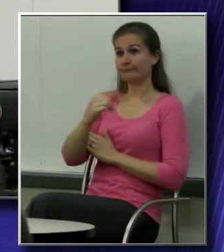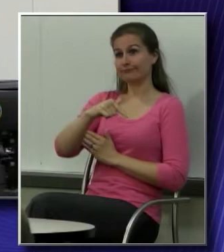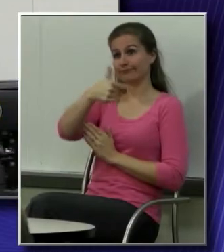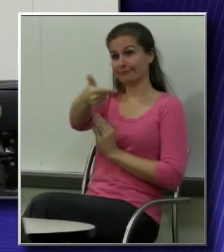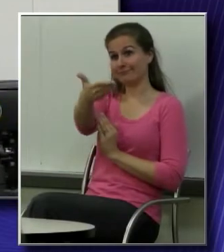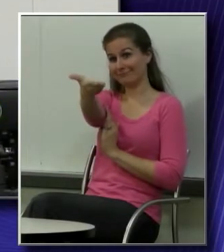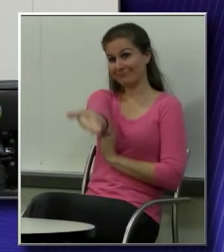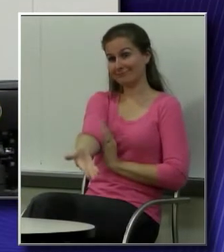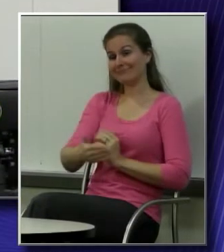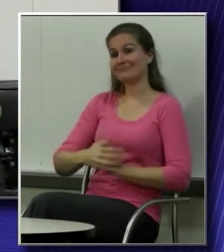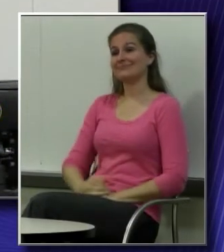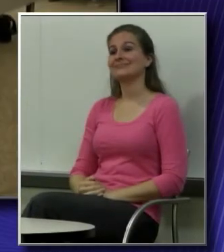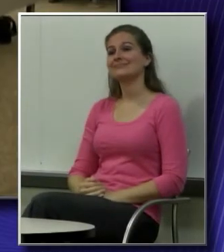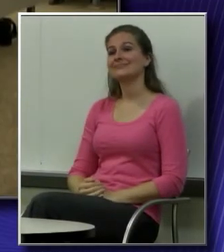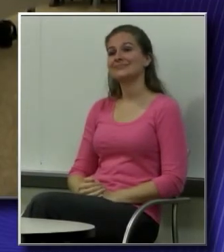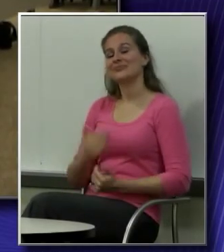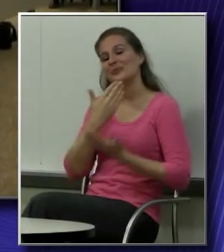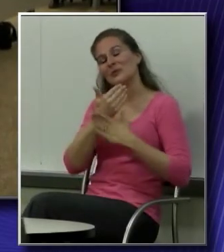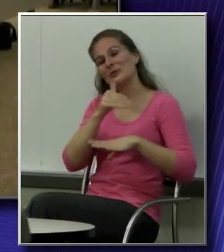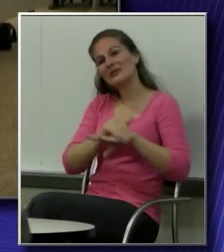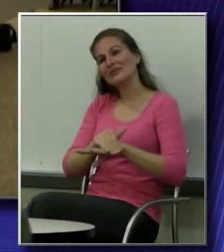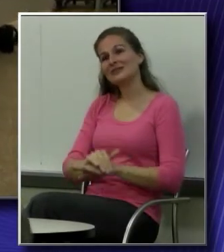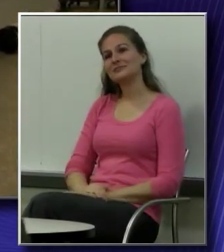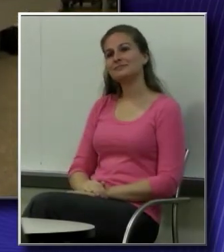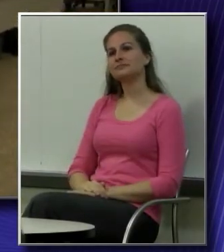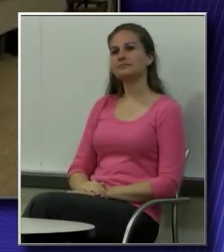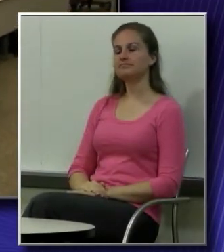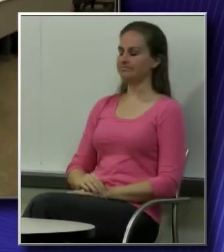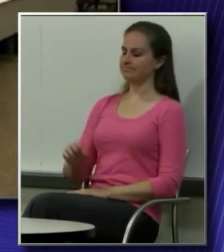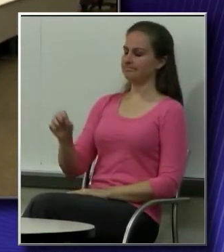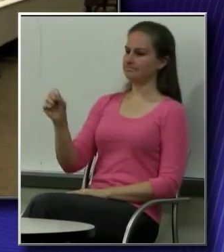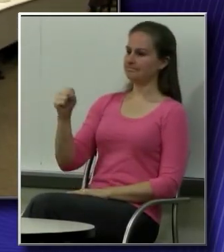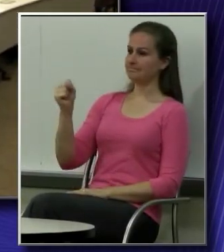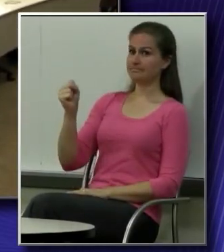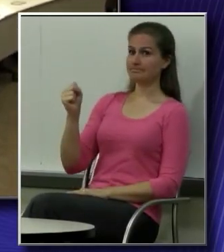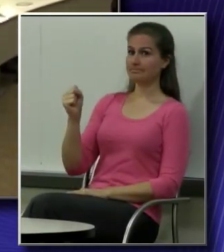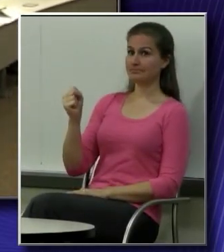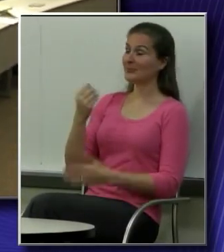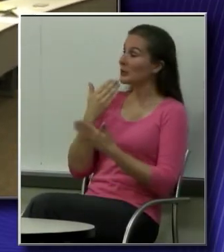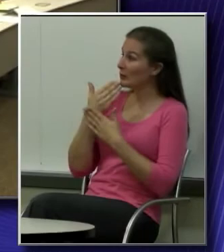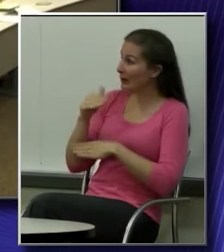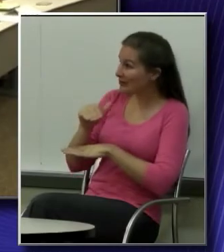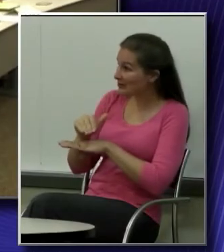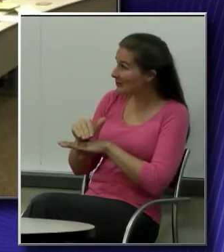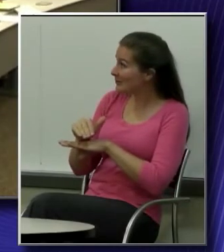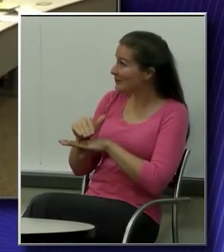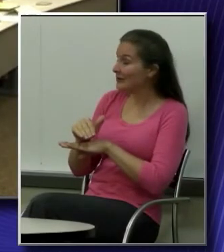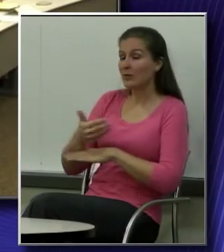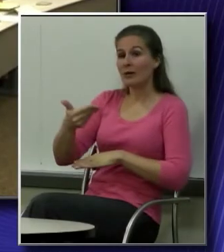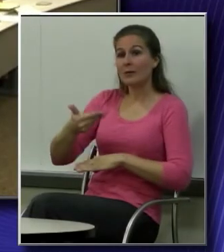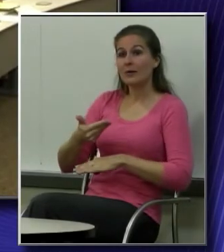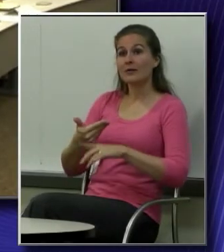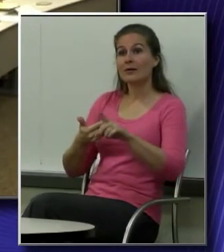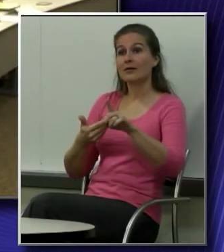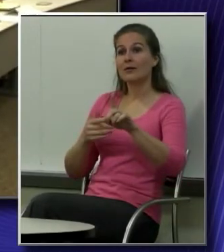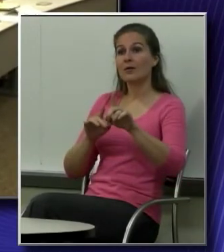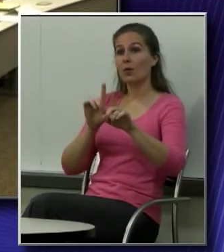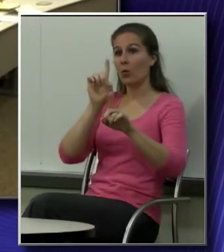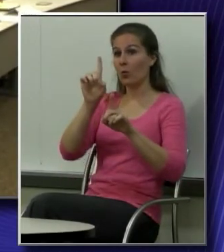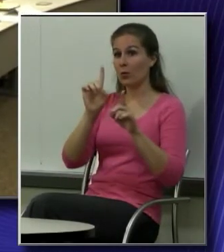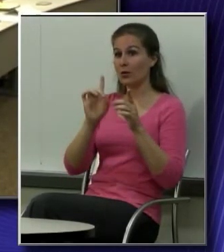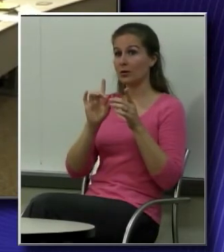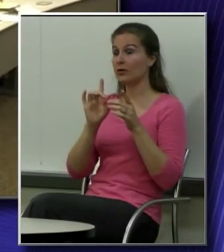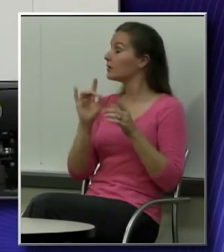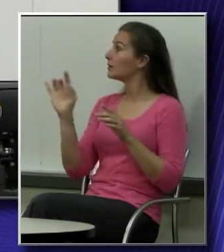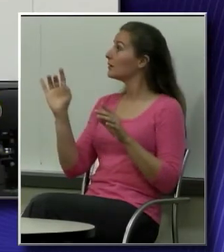Yes, sir. Good evening. Yes, good. Good afternoon. Welcome. And one comment. One